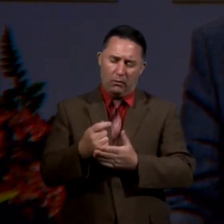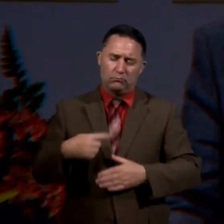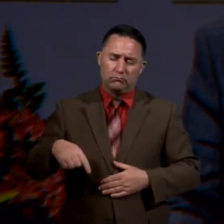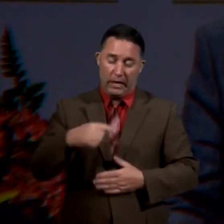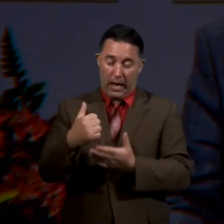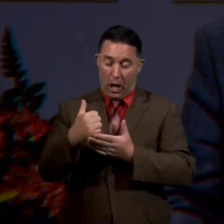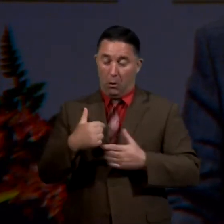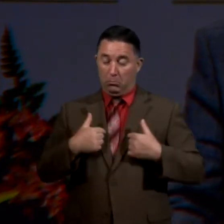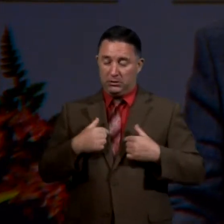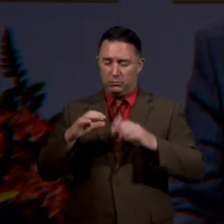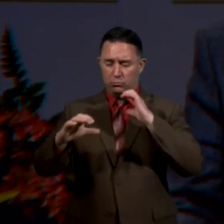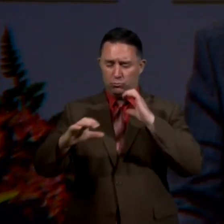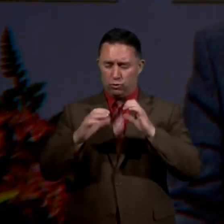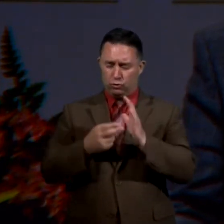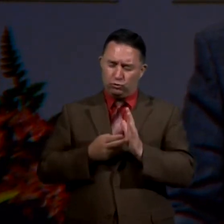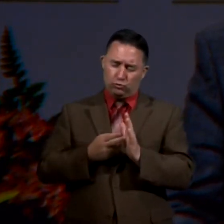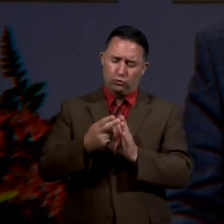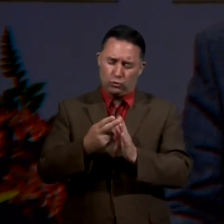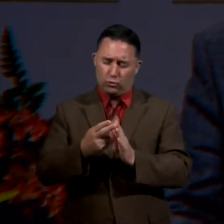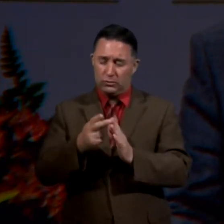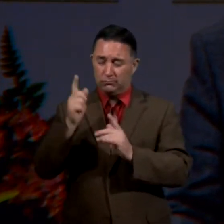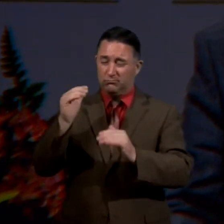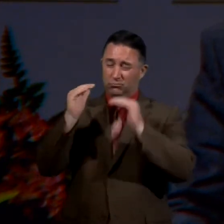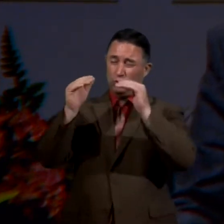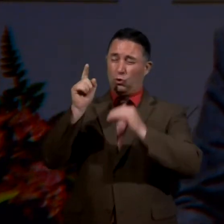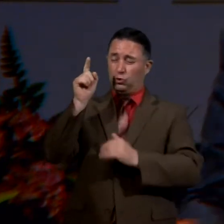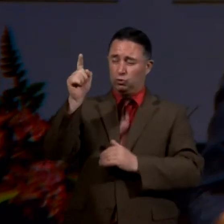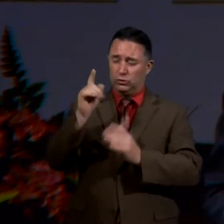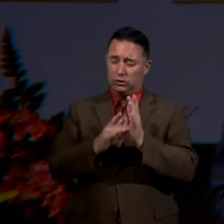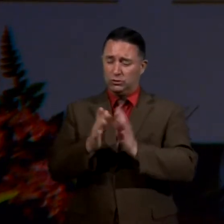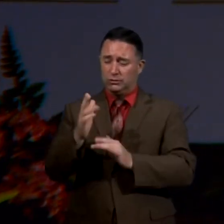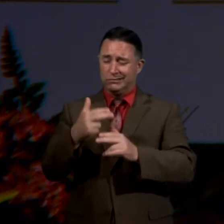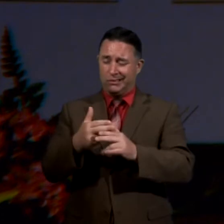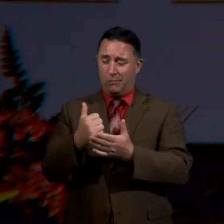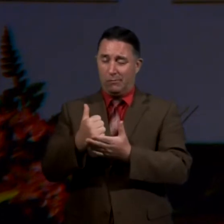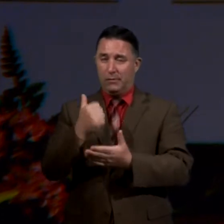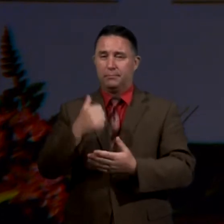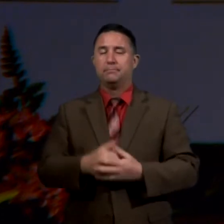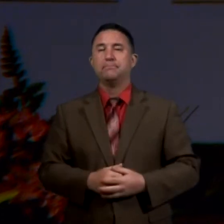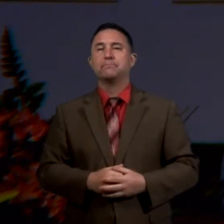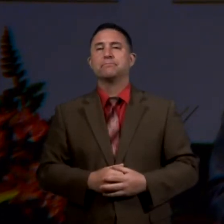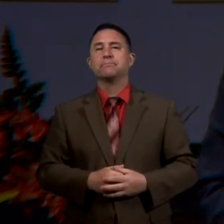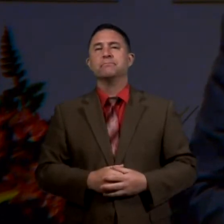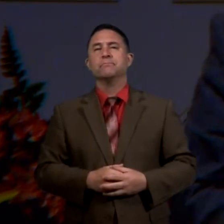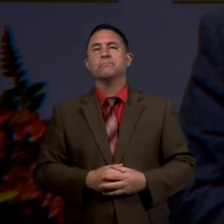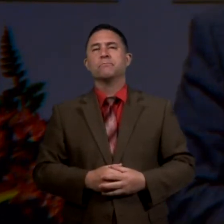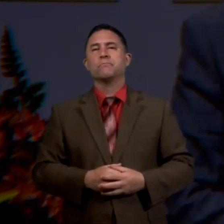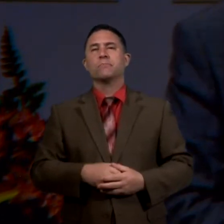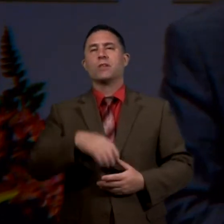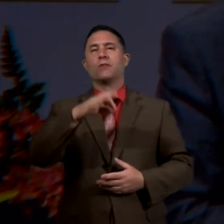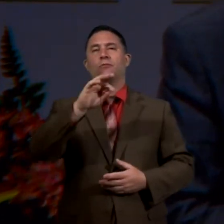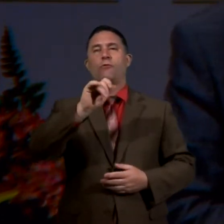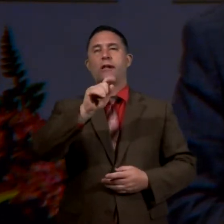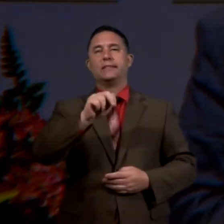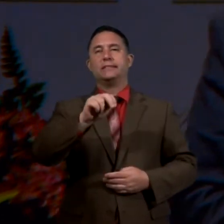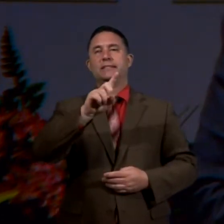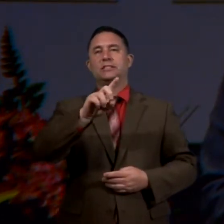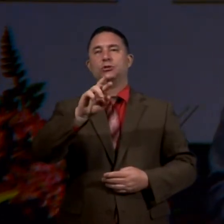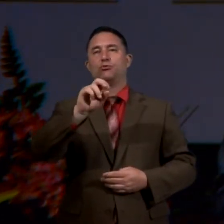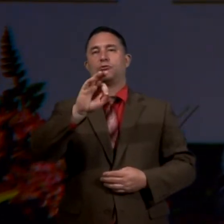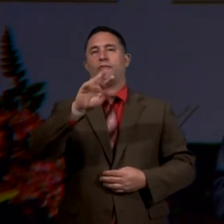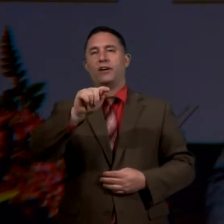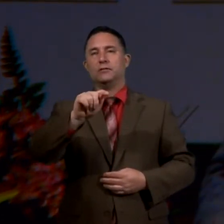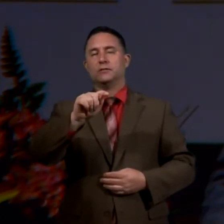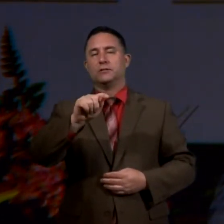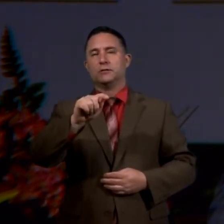Help me to communicate your truth, and you may be exalted. In Jesus' name, amen. Franklin D. Roosevelt once said in his